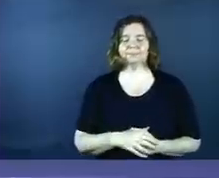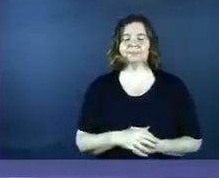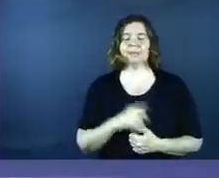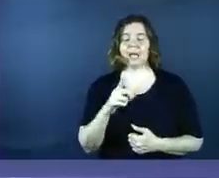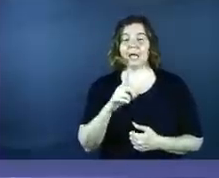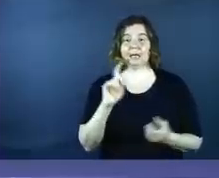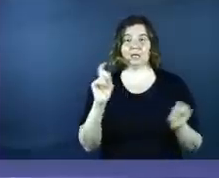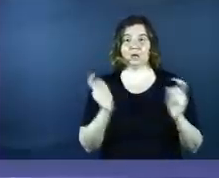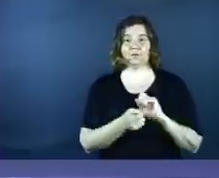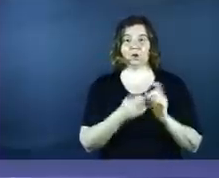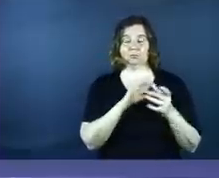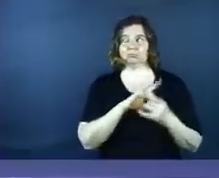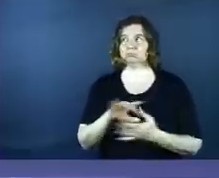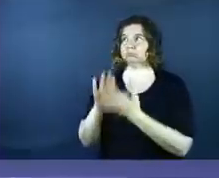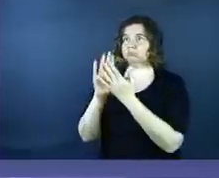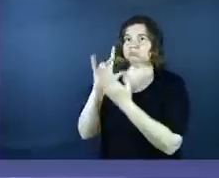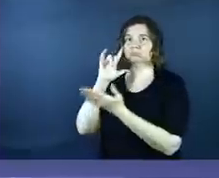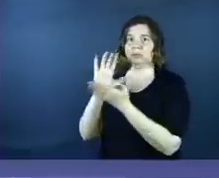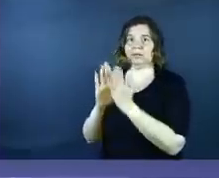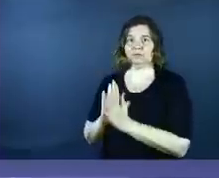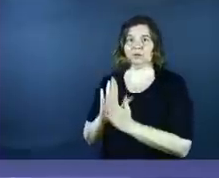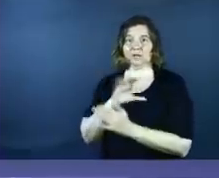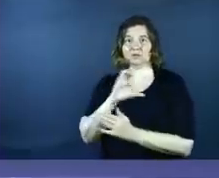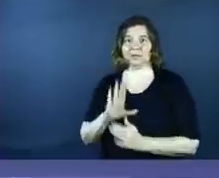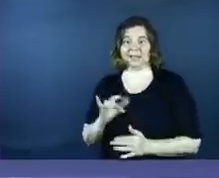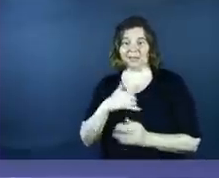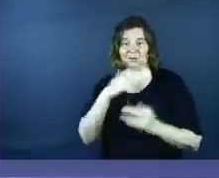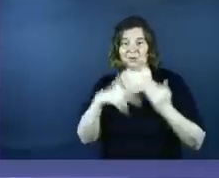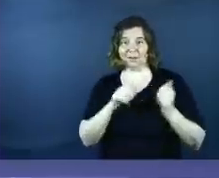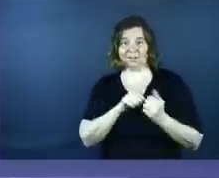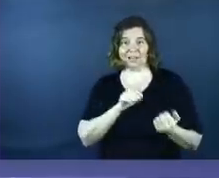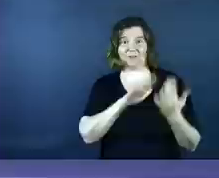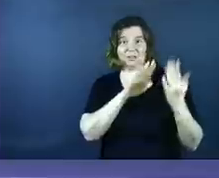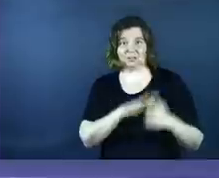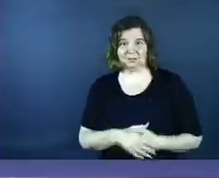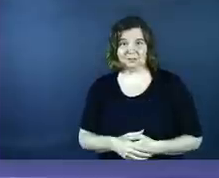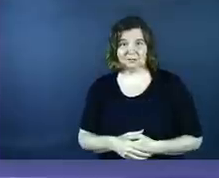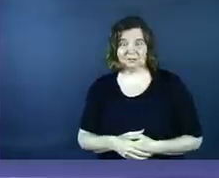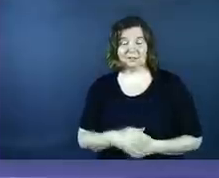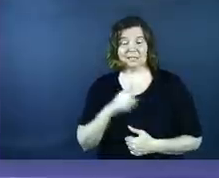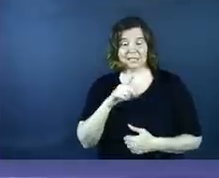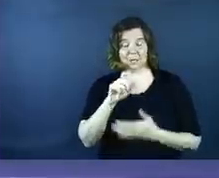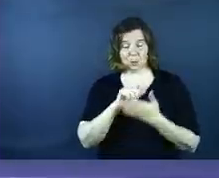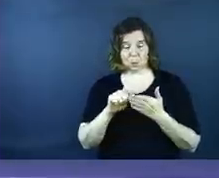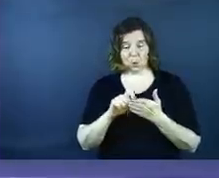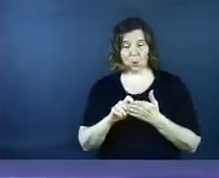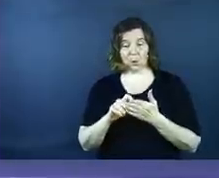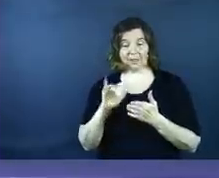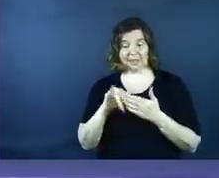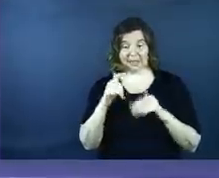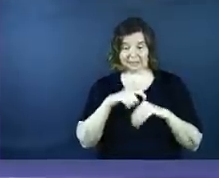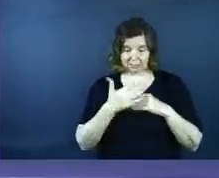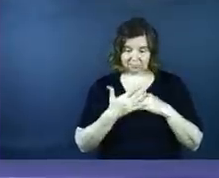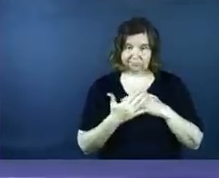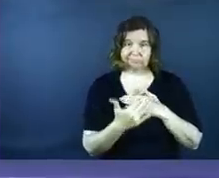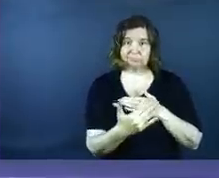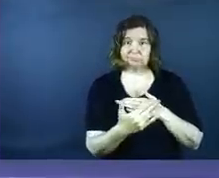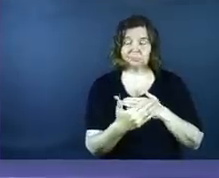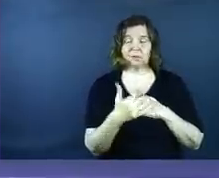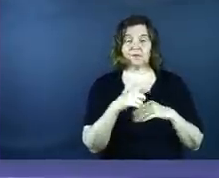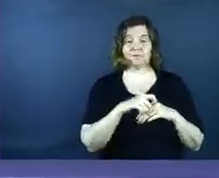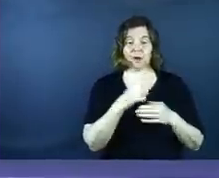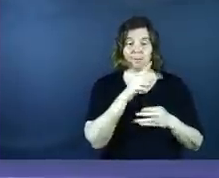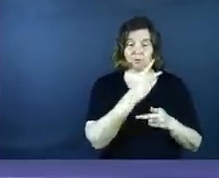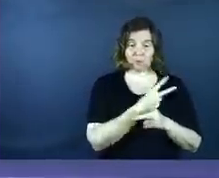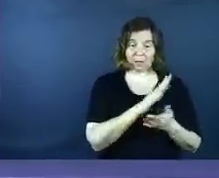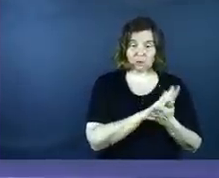he converted to Christianity as a result of that confrontation. He wrote that from that point forward, from